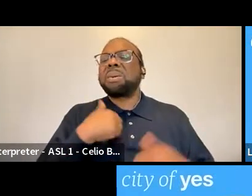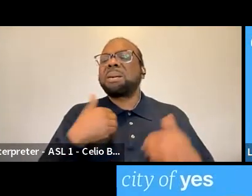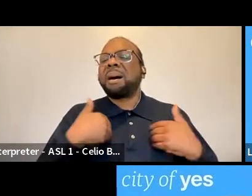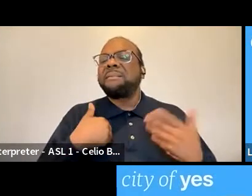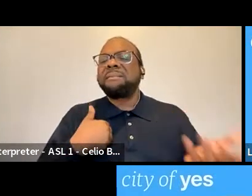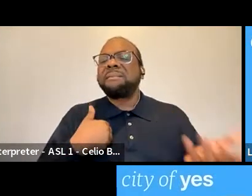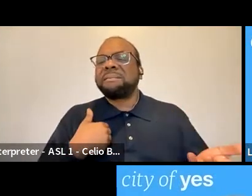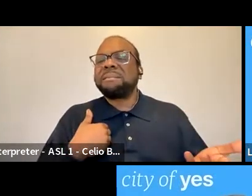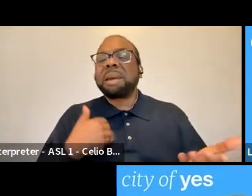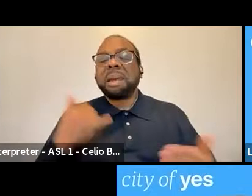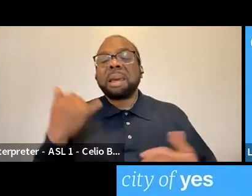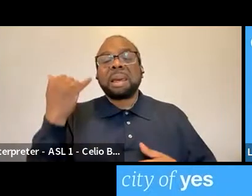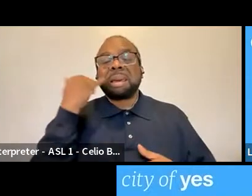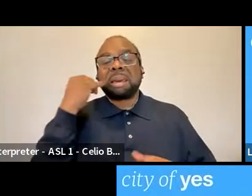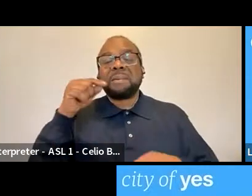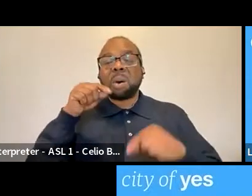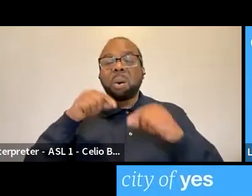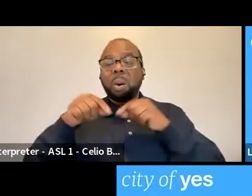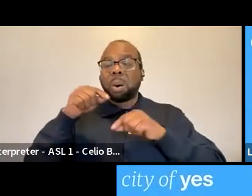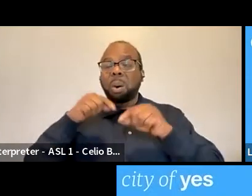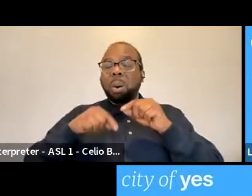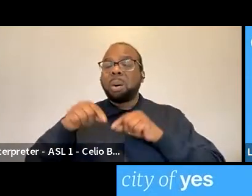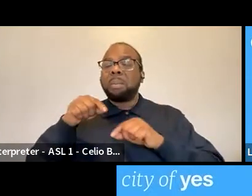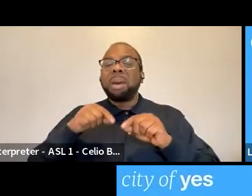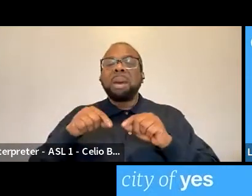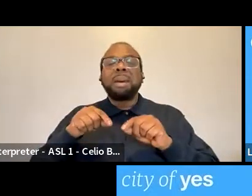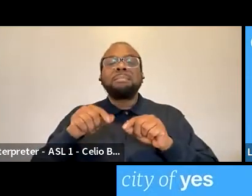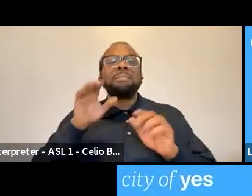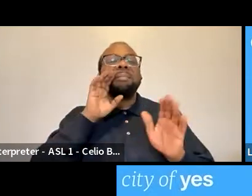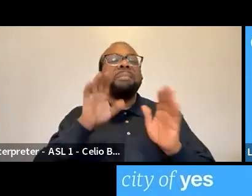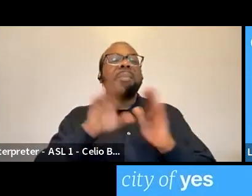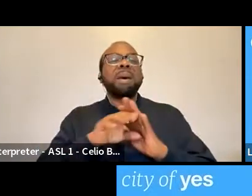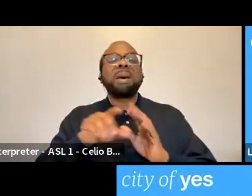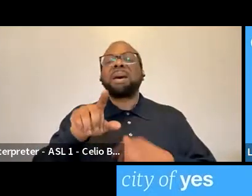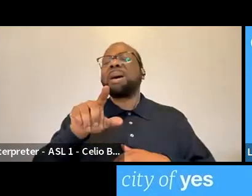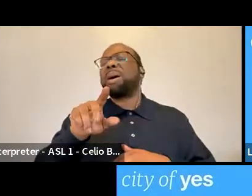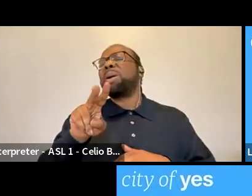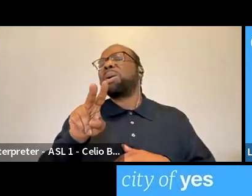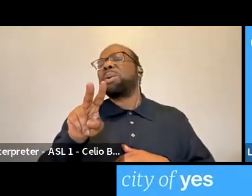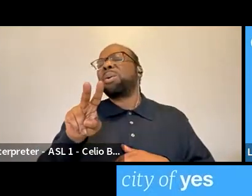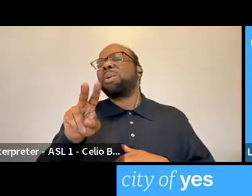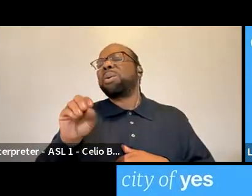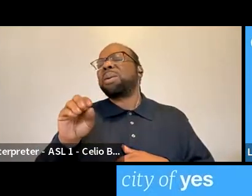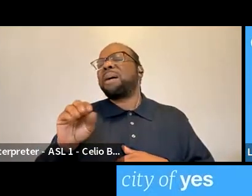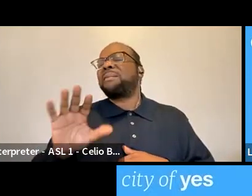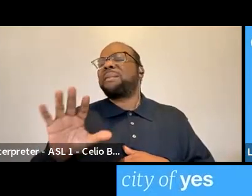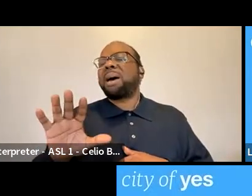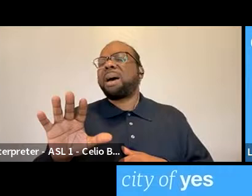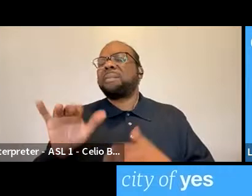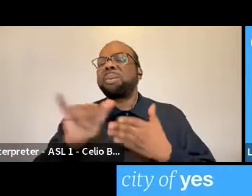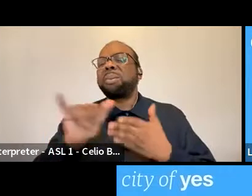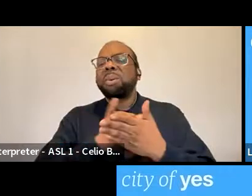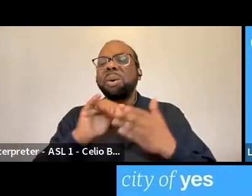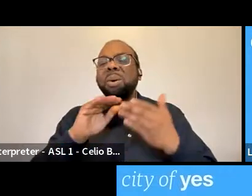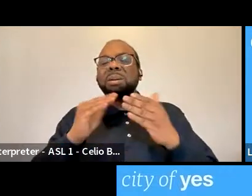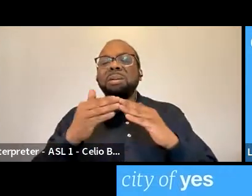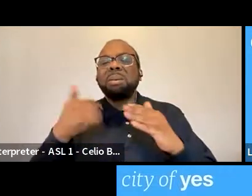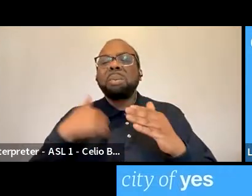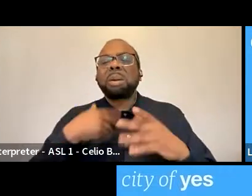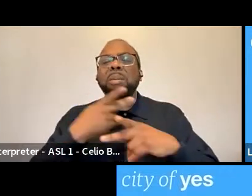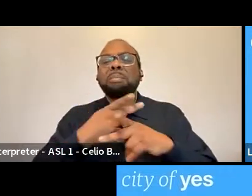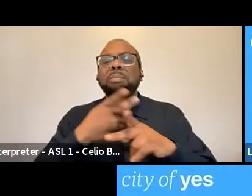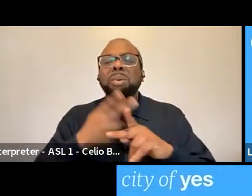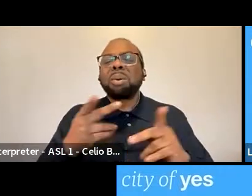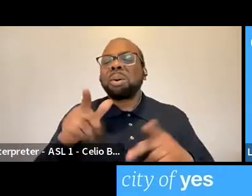so if you go back to picture this 2005, you know, New York City, we were producing in lower density